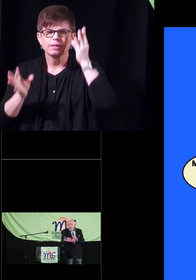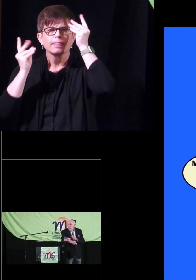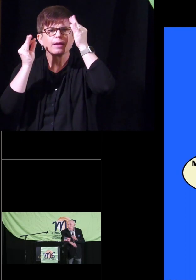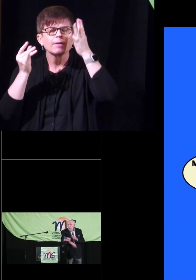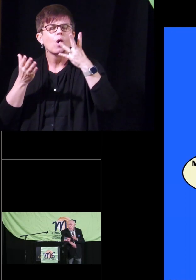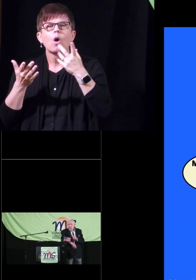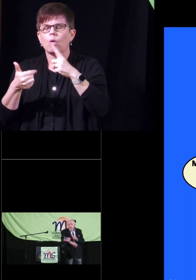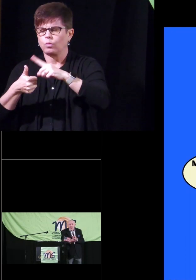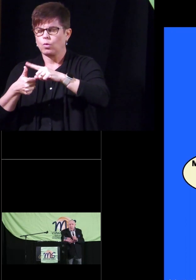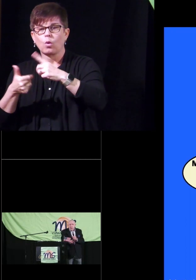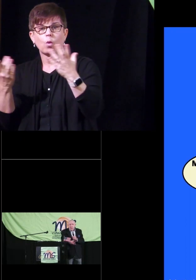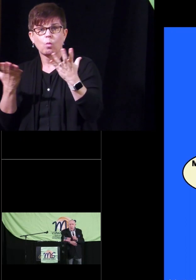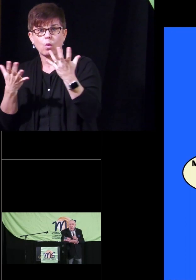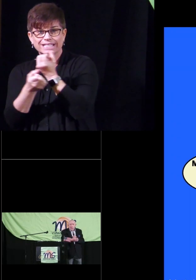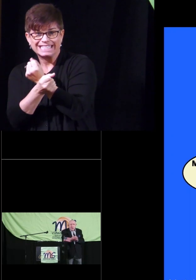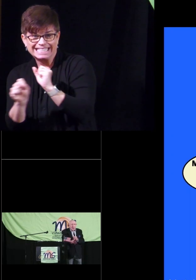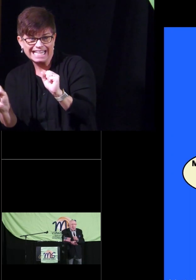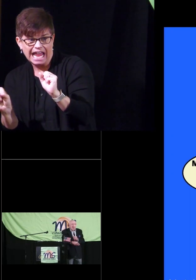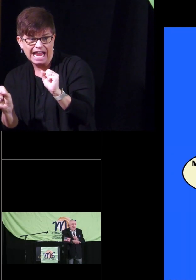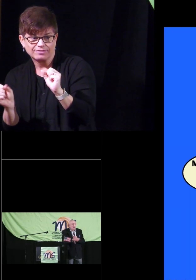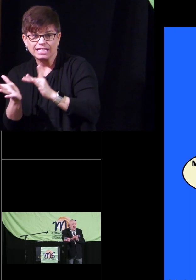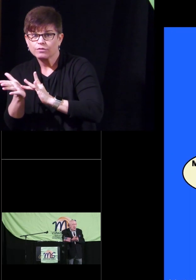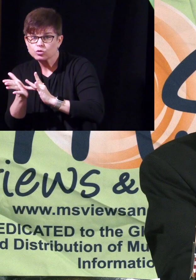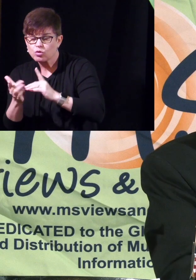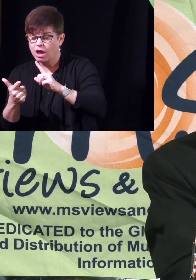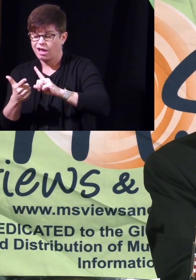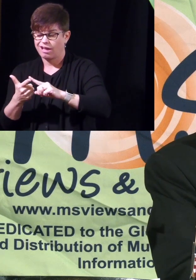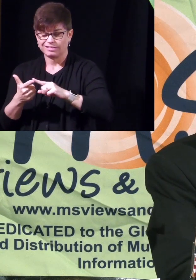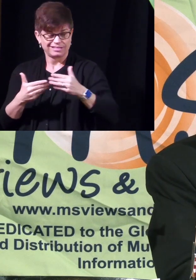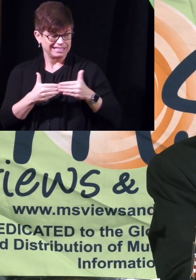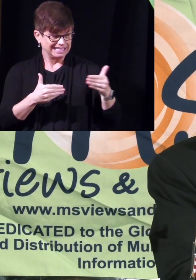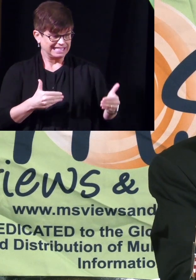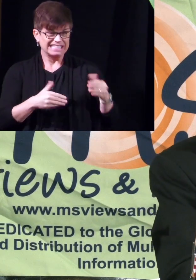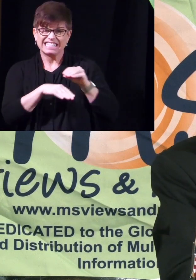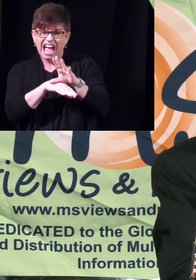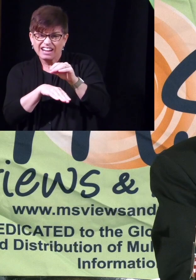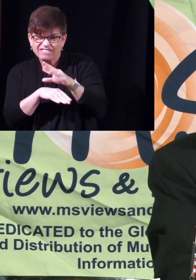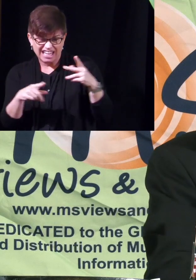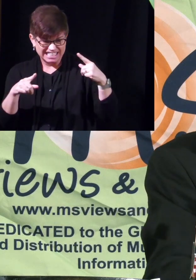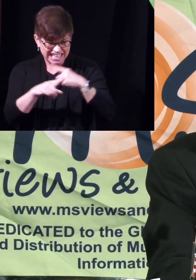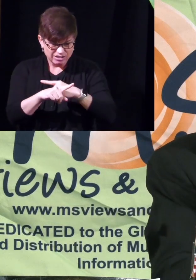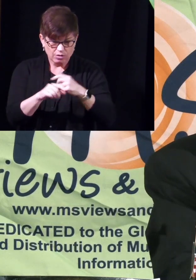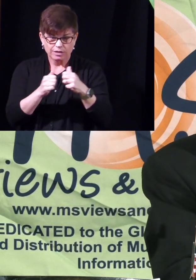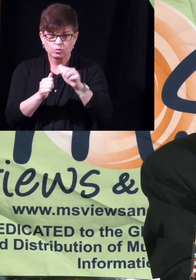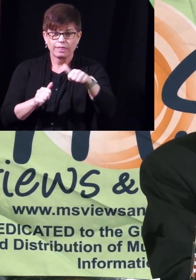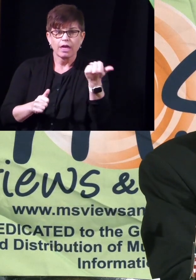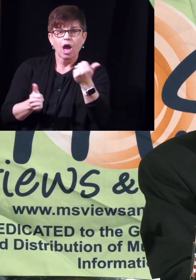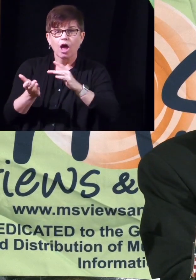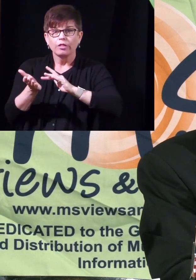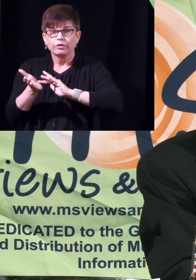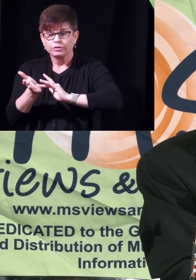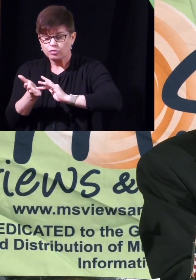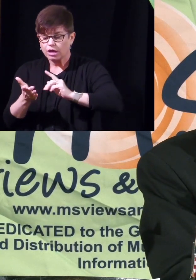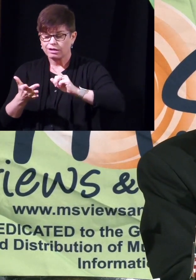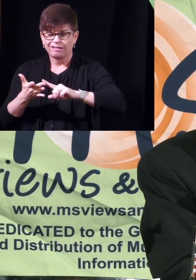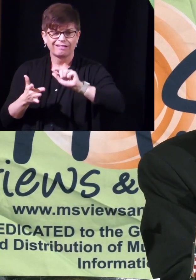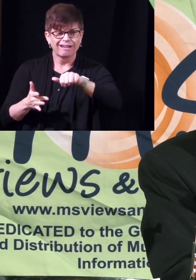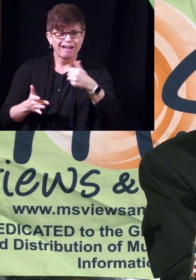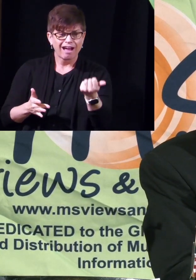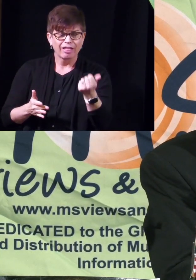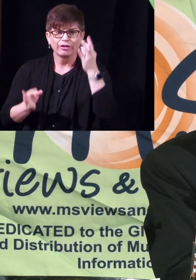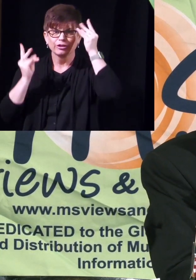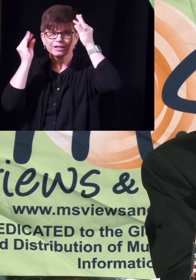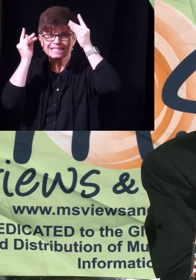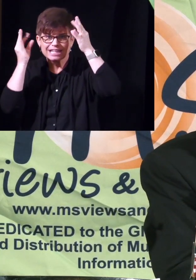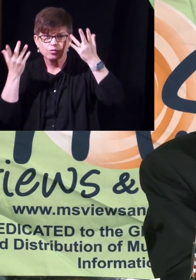of the drug? What's the efficacy of it? What are the side effects? Does it interact with other drugs? What's someone's pregnancy considerations? A whole bunch of different things we have